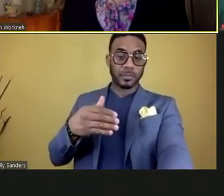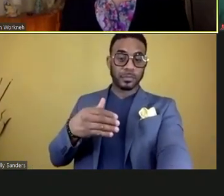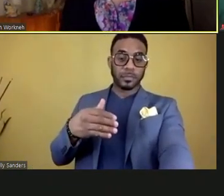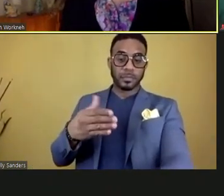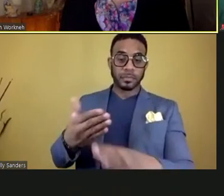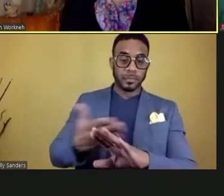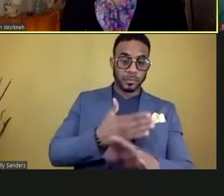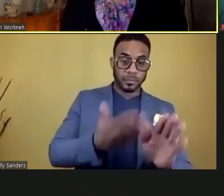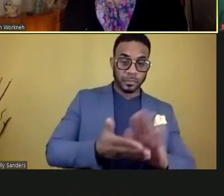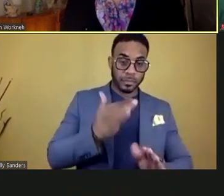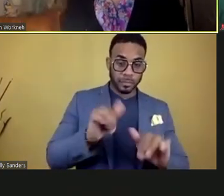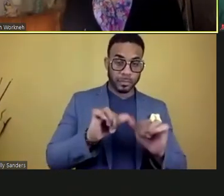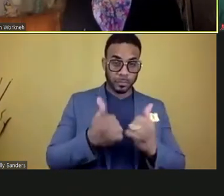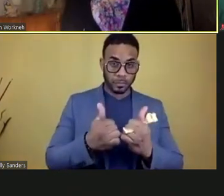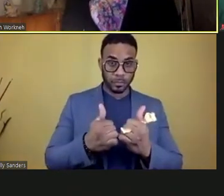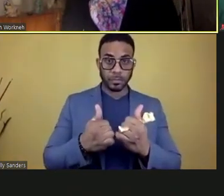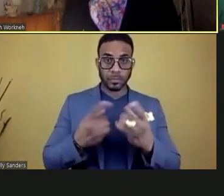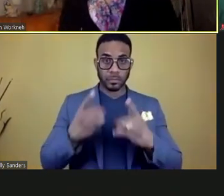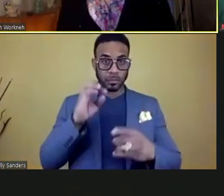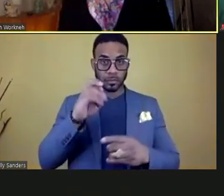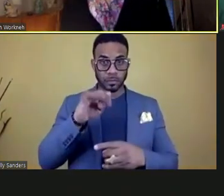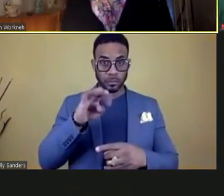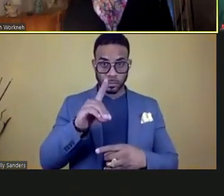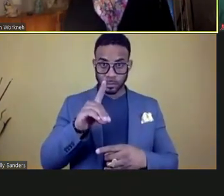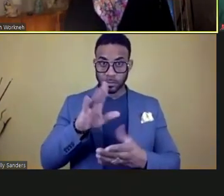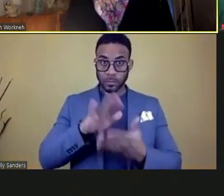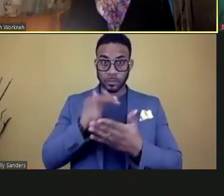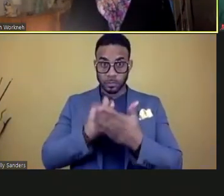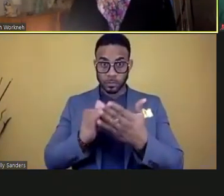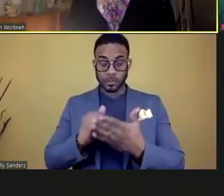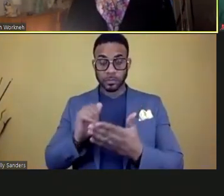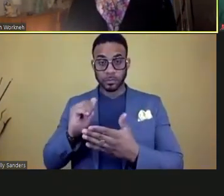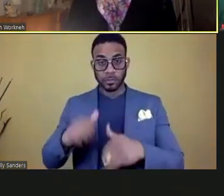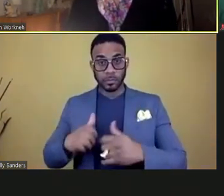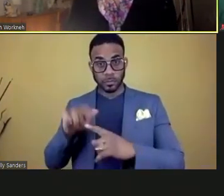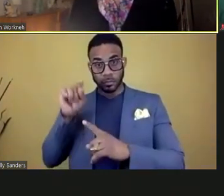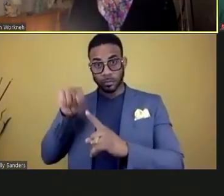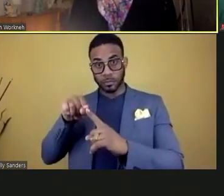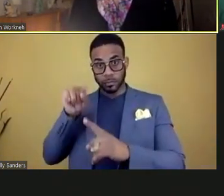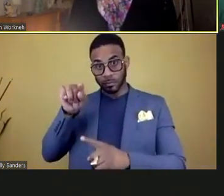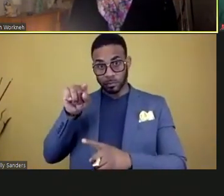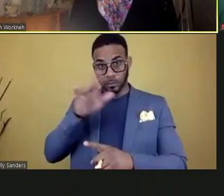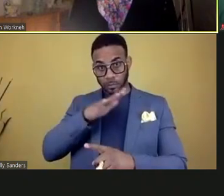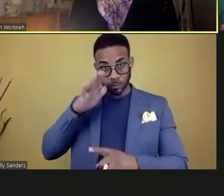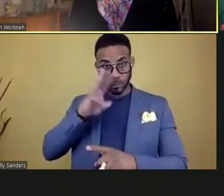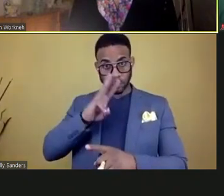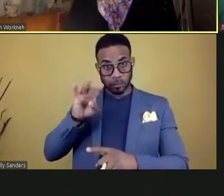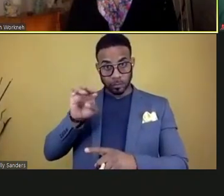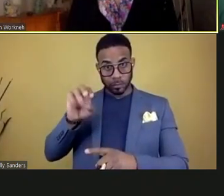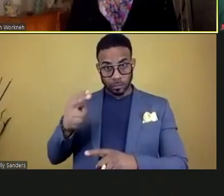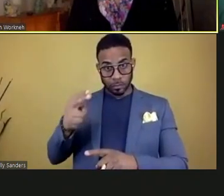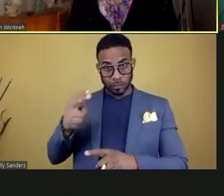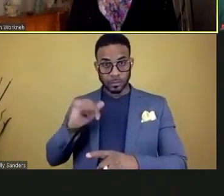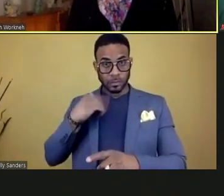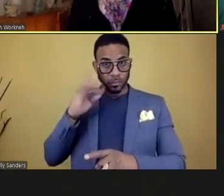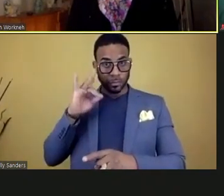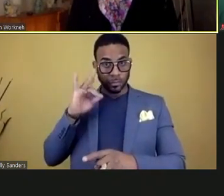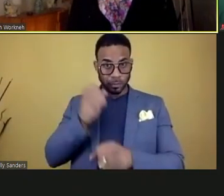of Oxbow School of Art and Artist Residency, which is located in rural West Michigan, where I was for